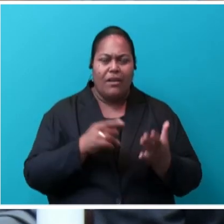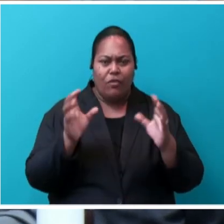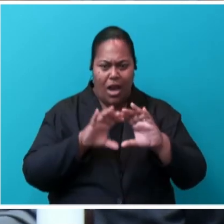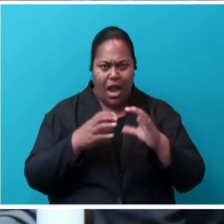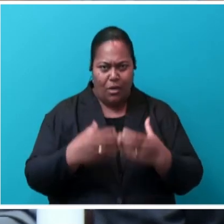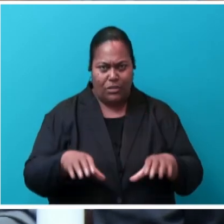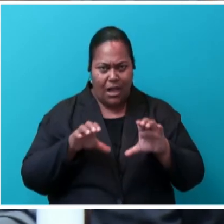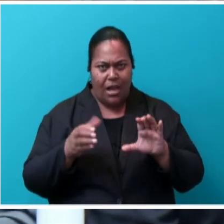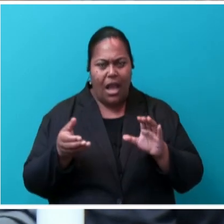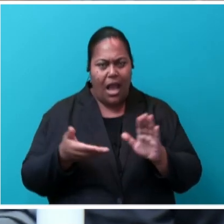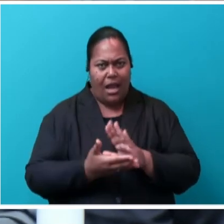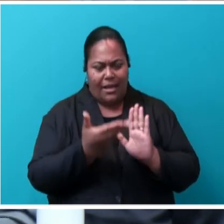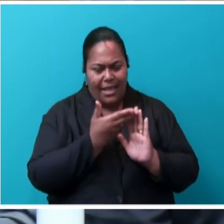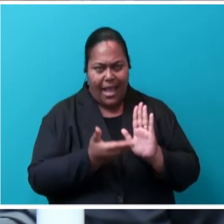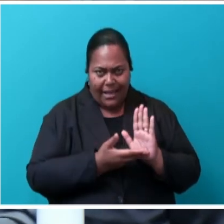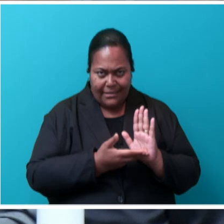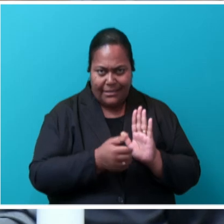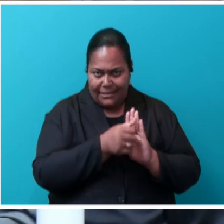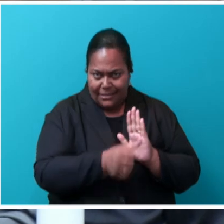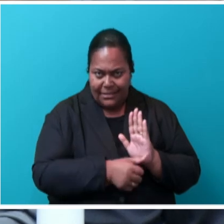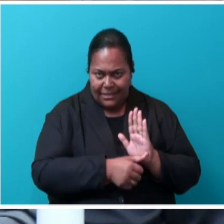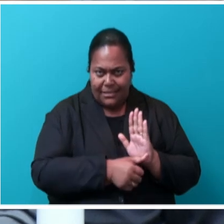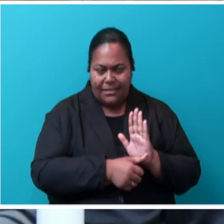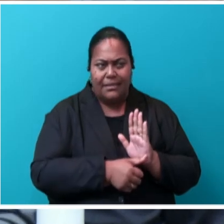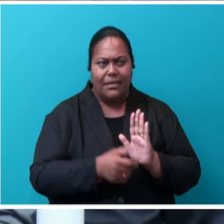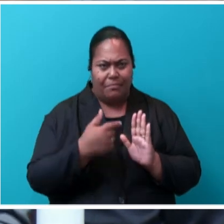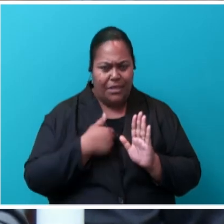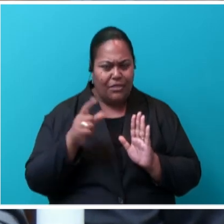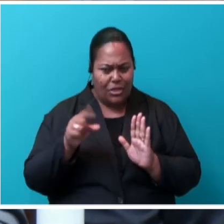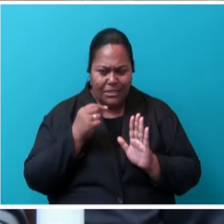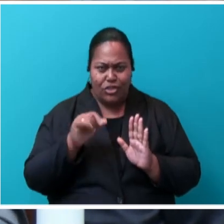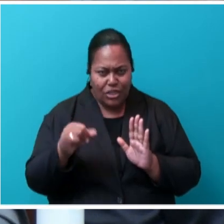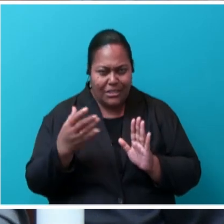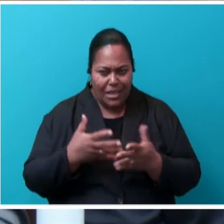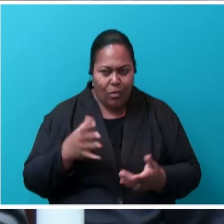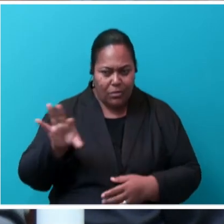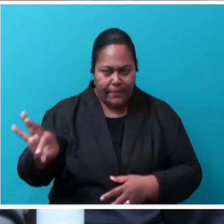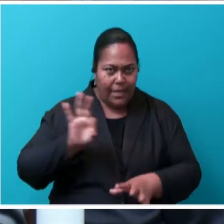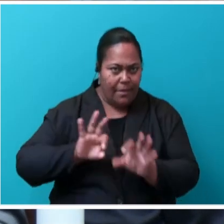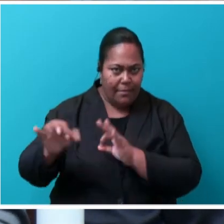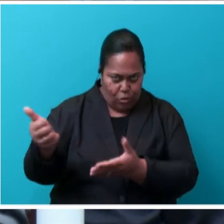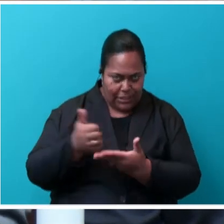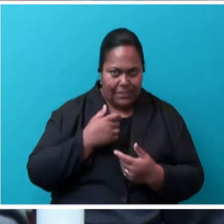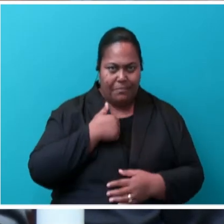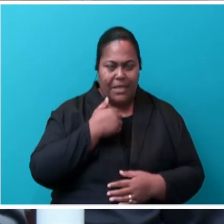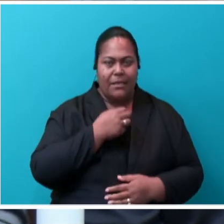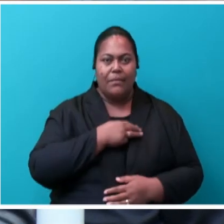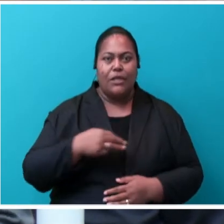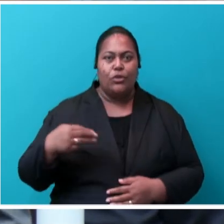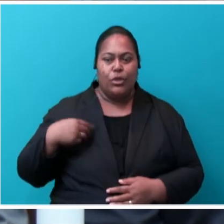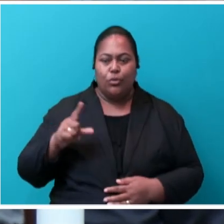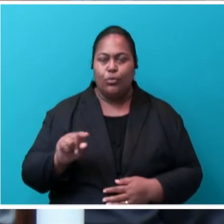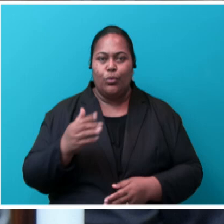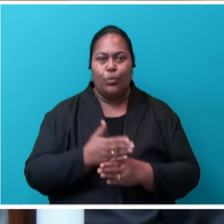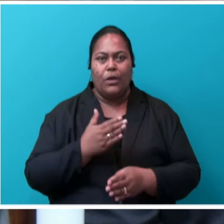the Act. I've just recently appointed these inspectors going to assist me as well as the ministry in carrying